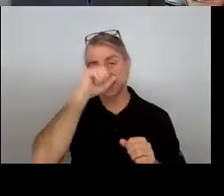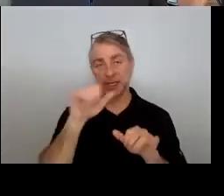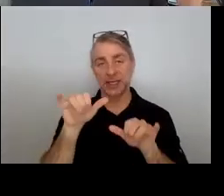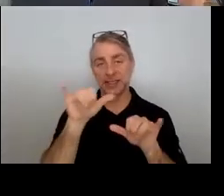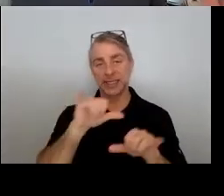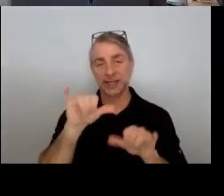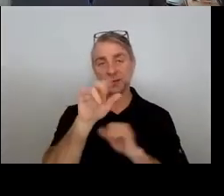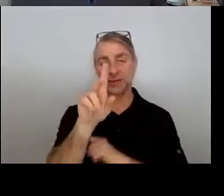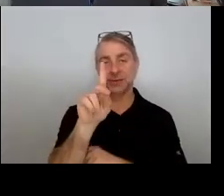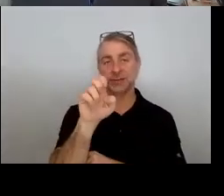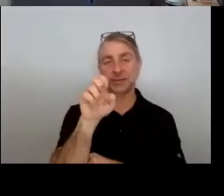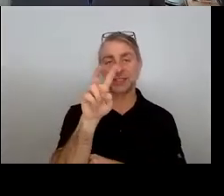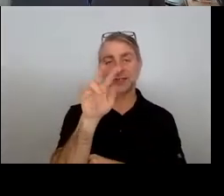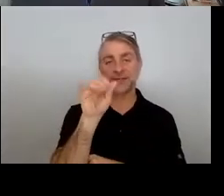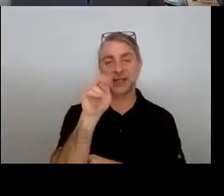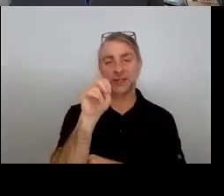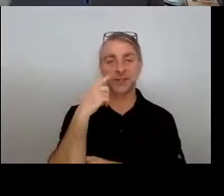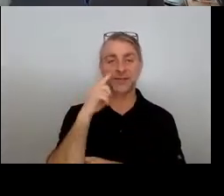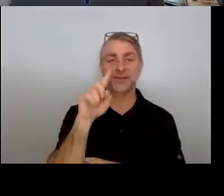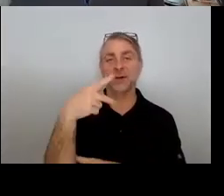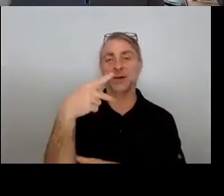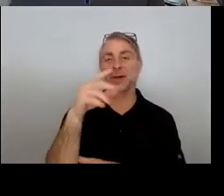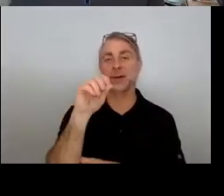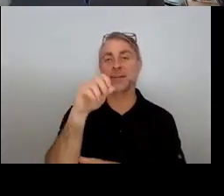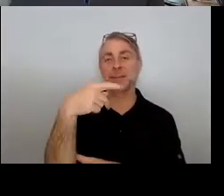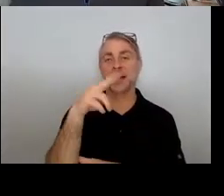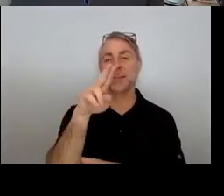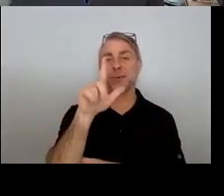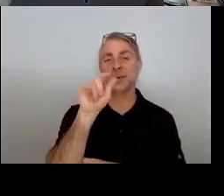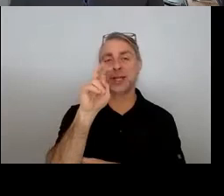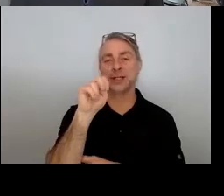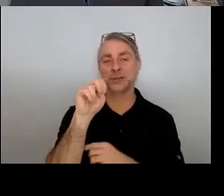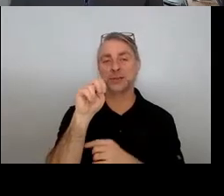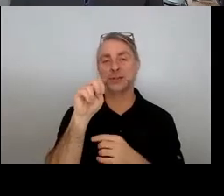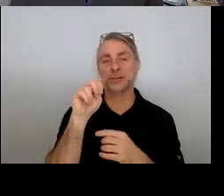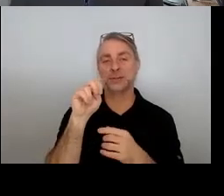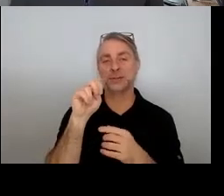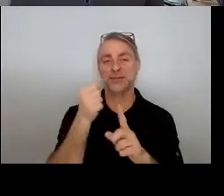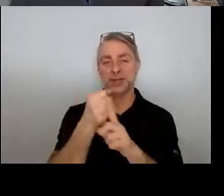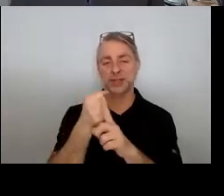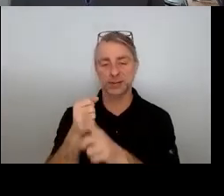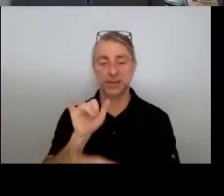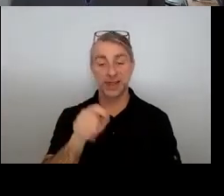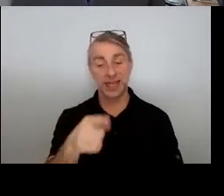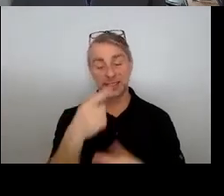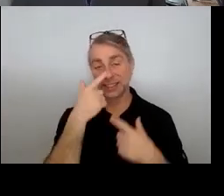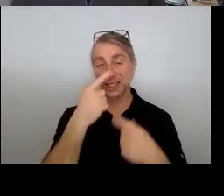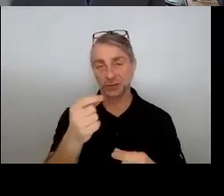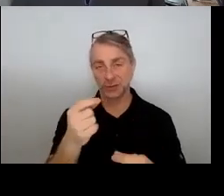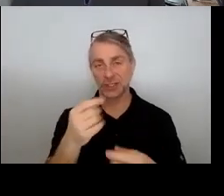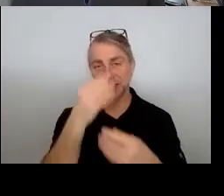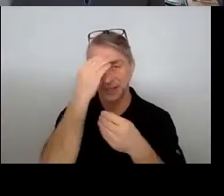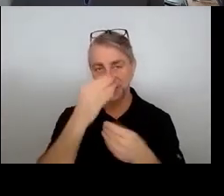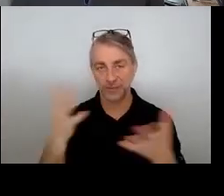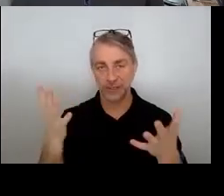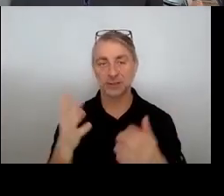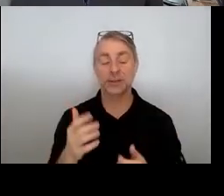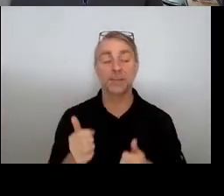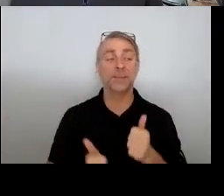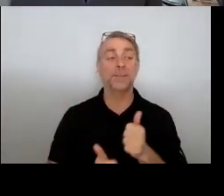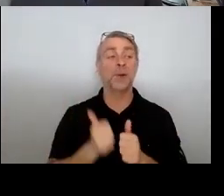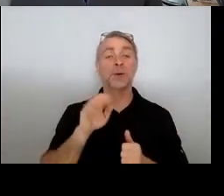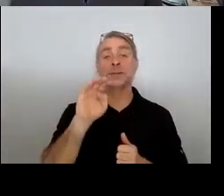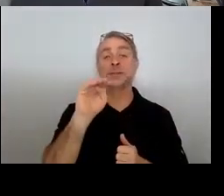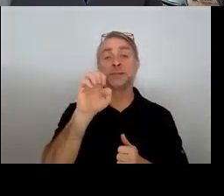effects. And that's really interesting information to focus on for a meta-analysis. In fact, that's where I think most of the action is